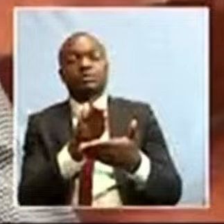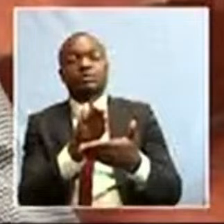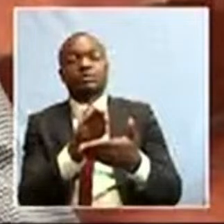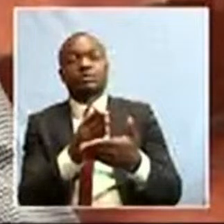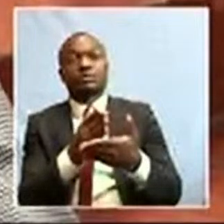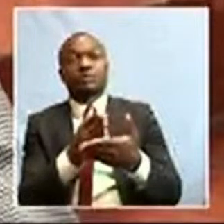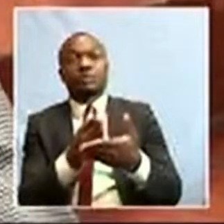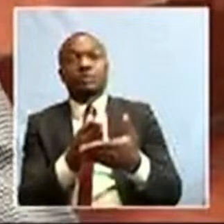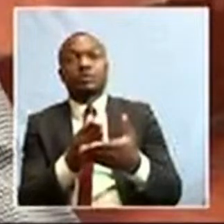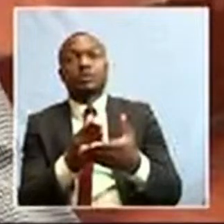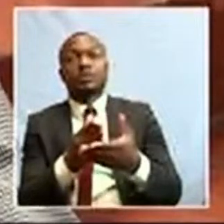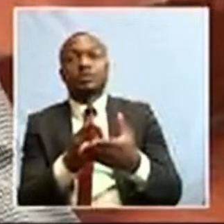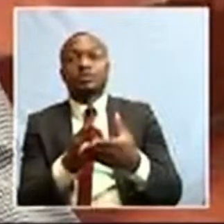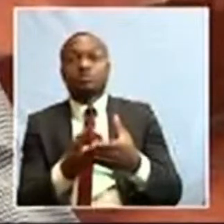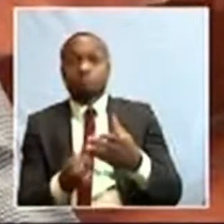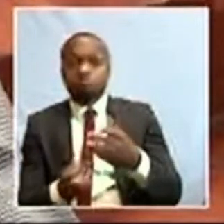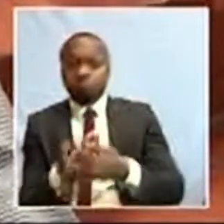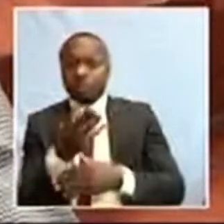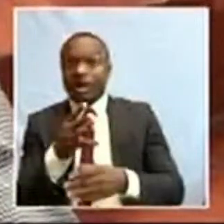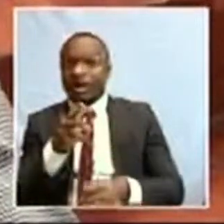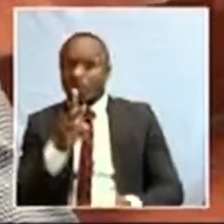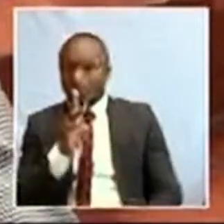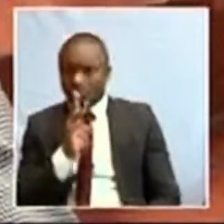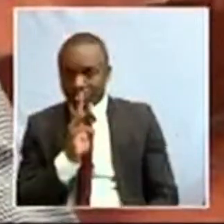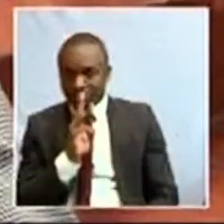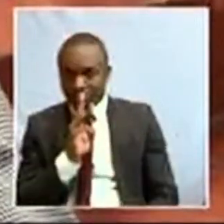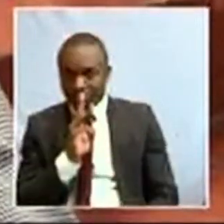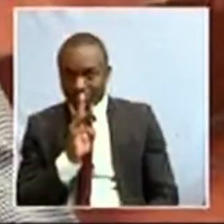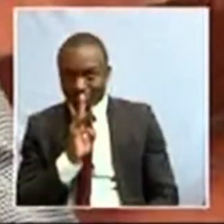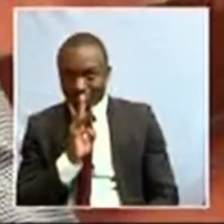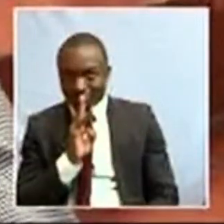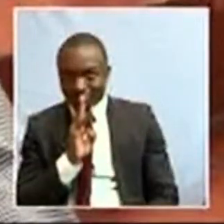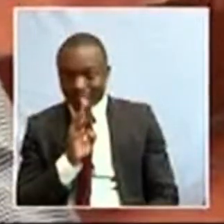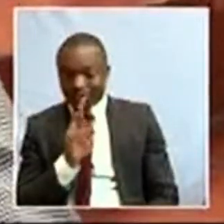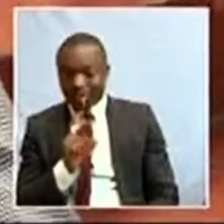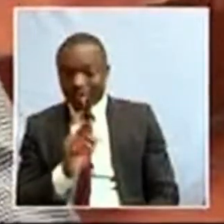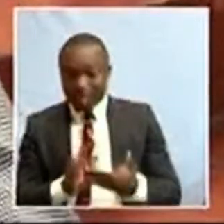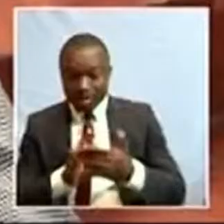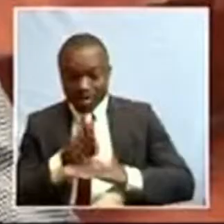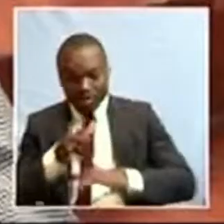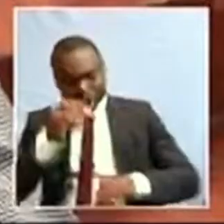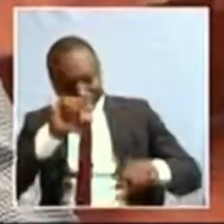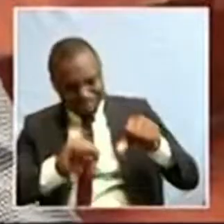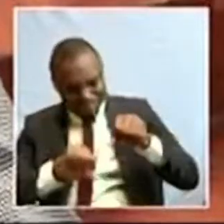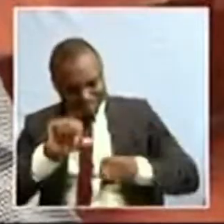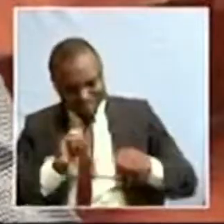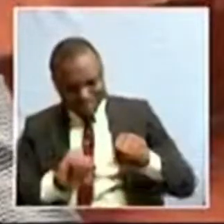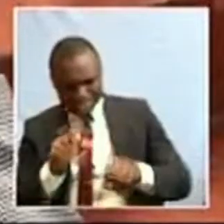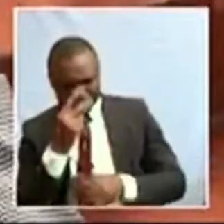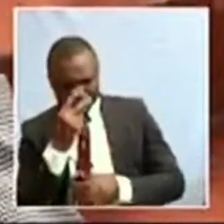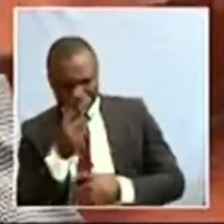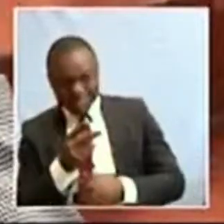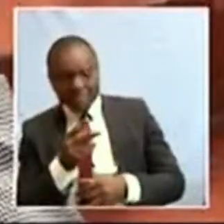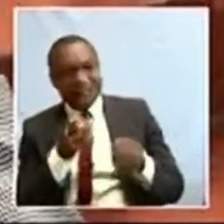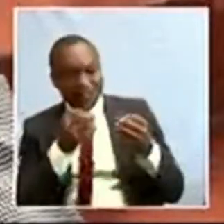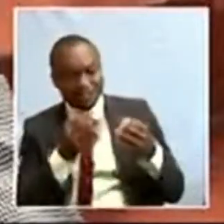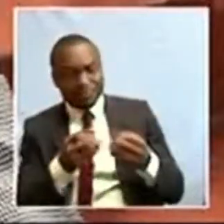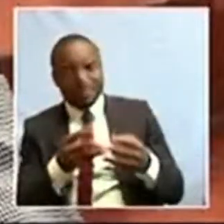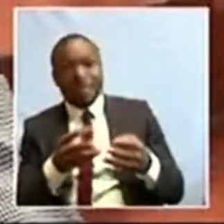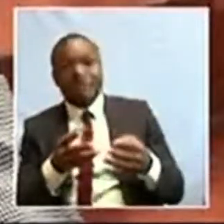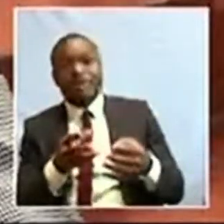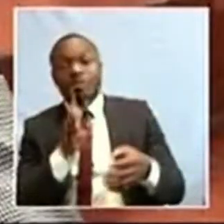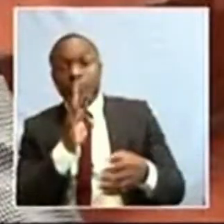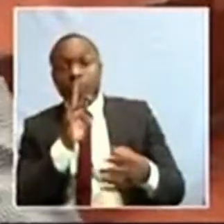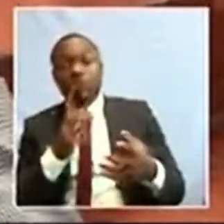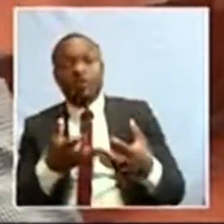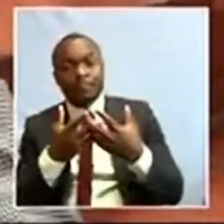did try to inquire why, so when we did an assessment, so we realized that most of the hand pumps were not working because